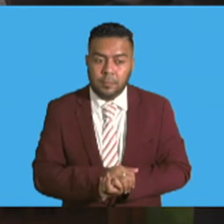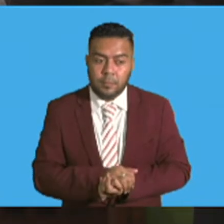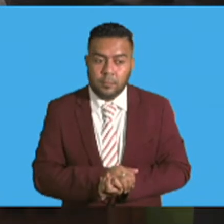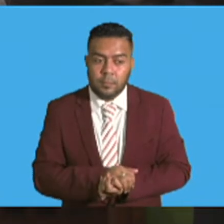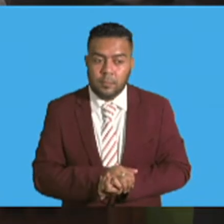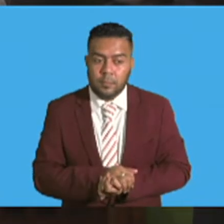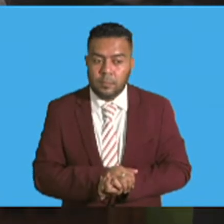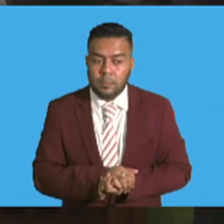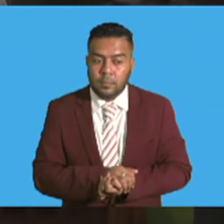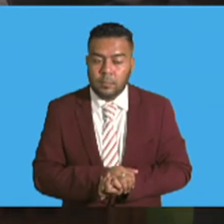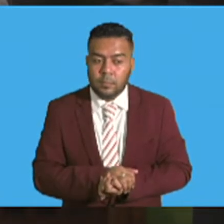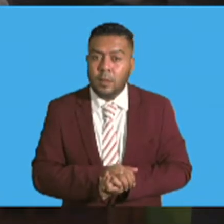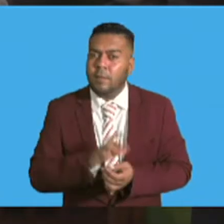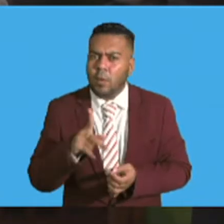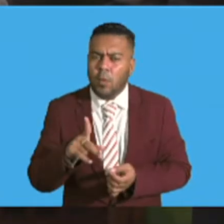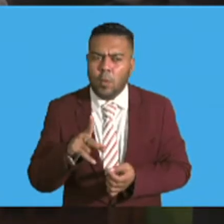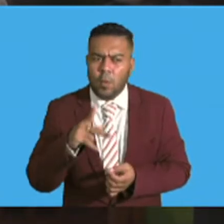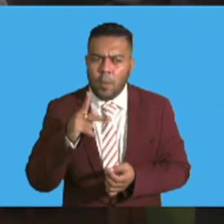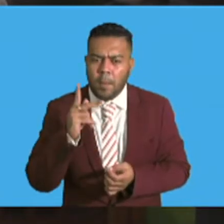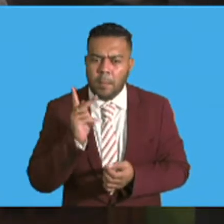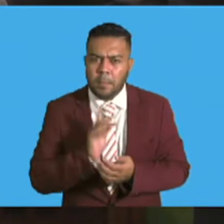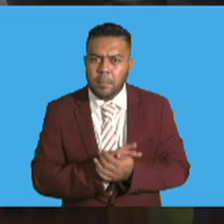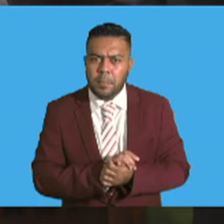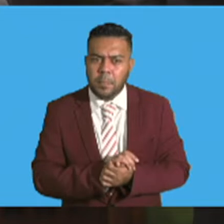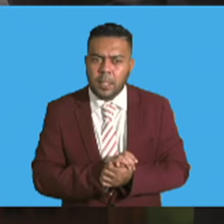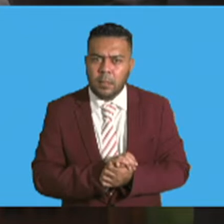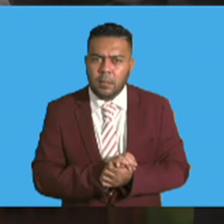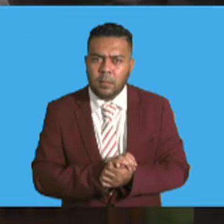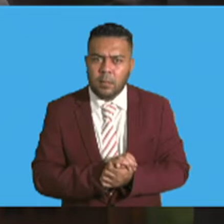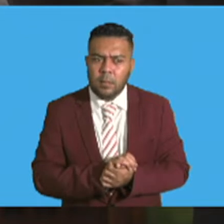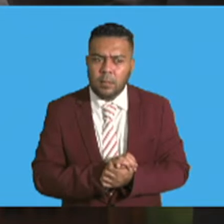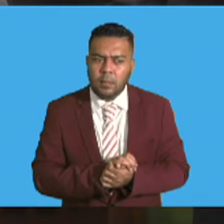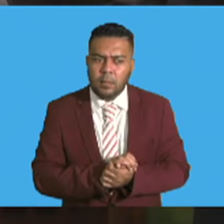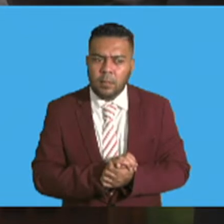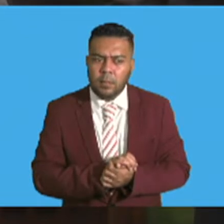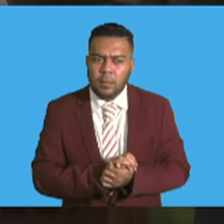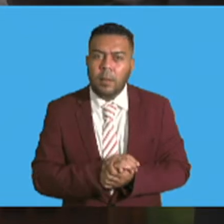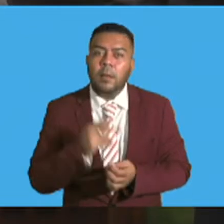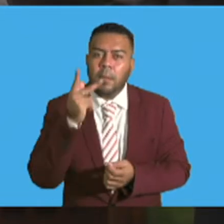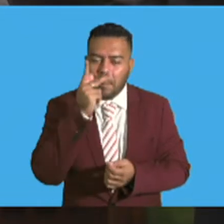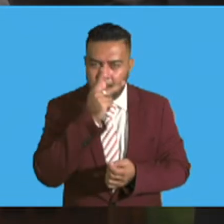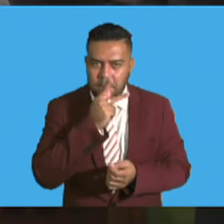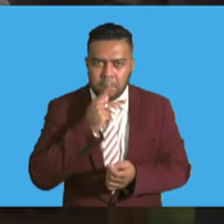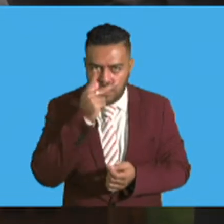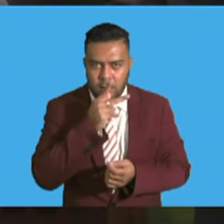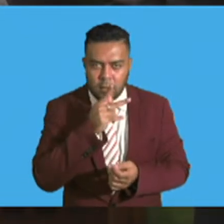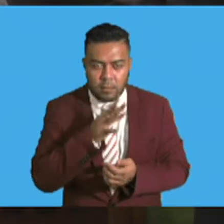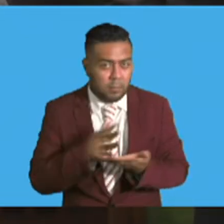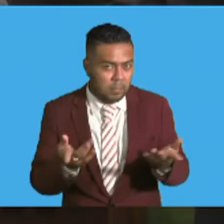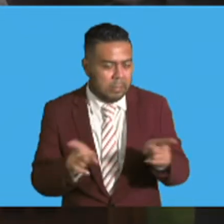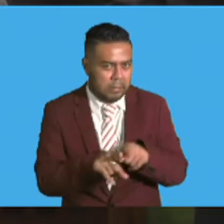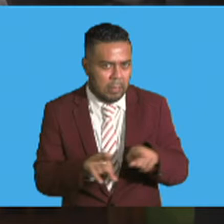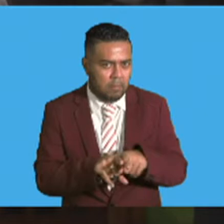breeds of pig, for example, is very resilient to diverse kinds of fodder, pasture, as